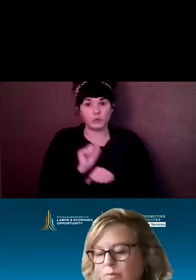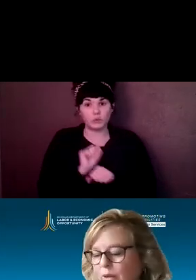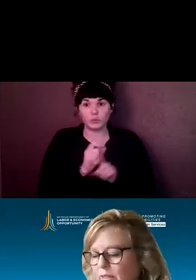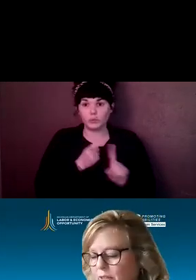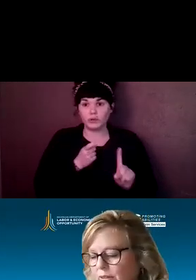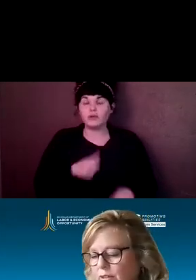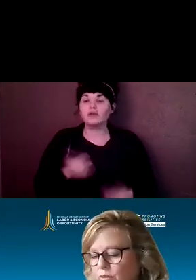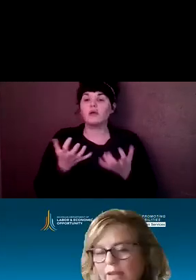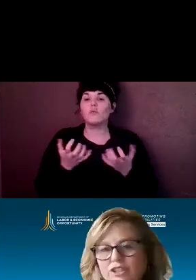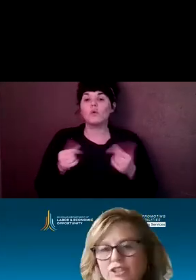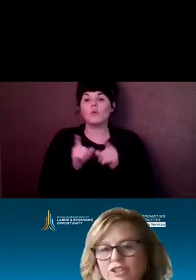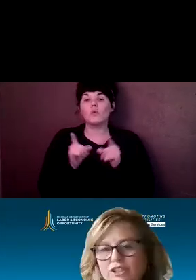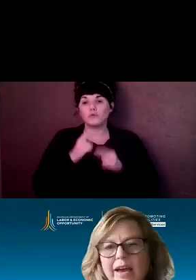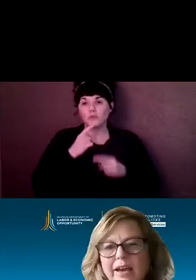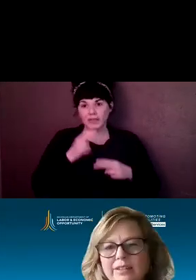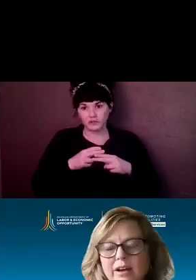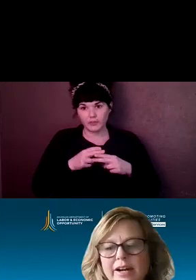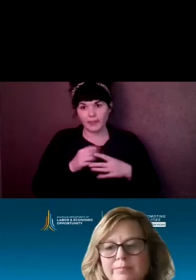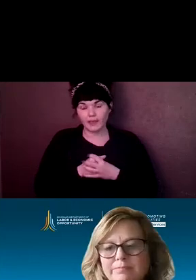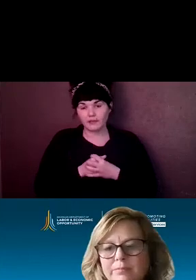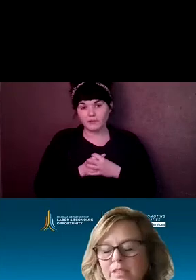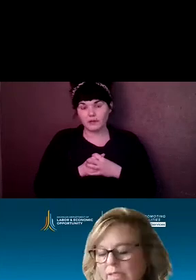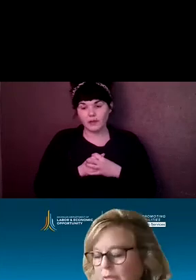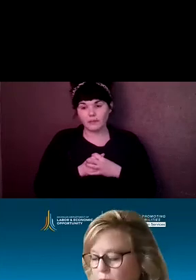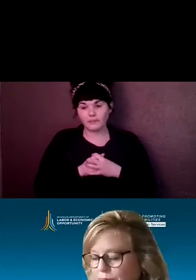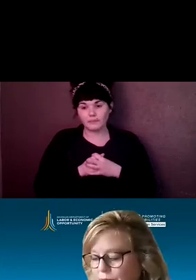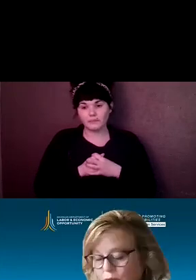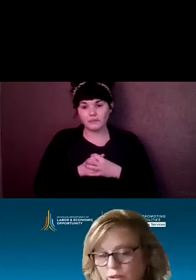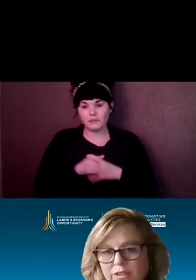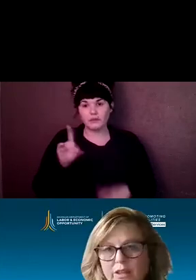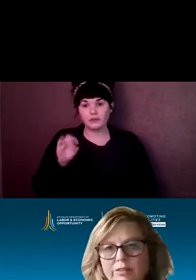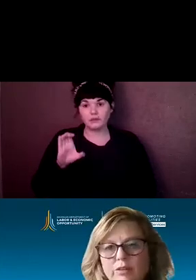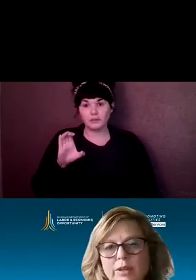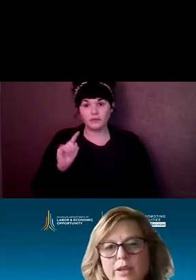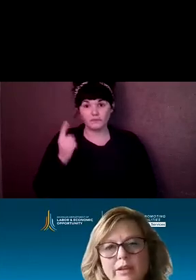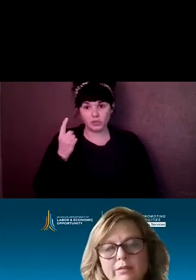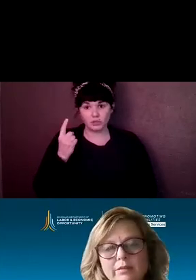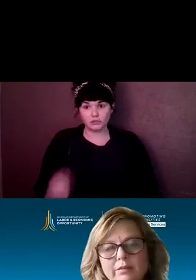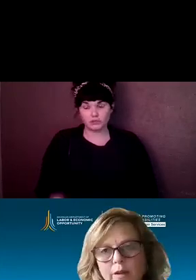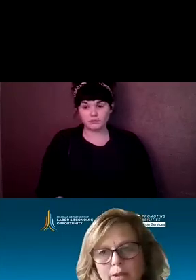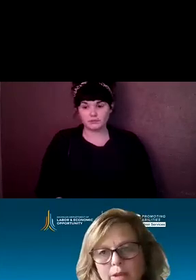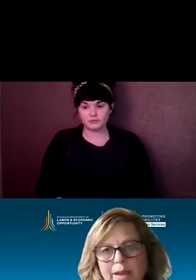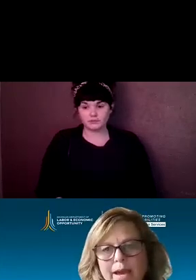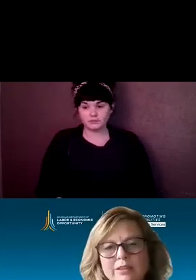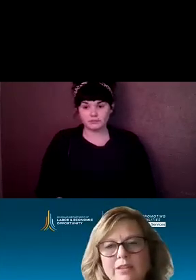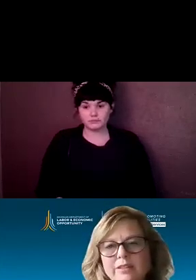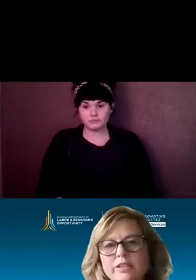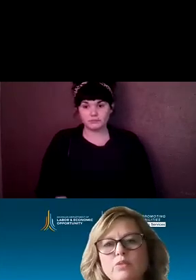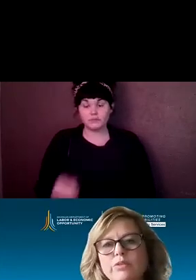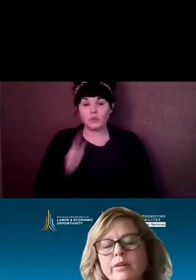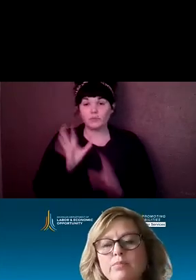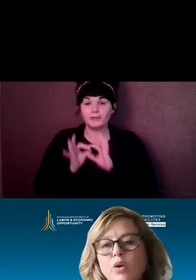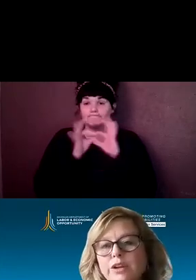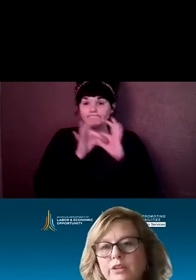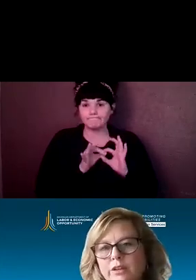I wanted to also mention that December 1st, there'll be kind of a piggyback to this. It's more